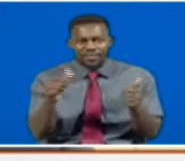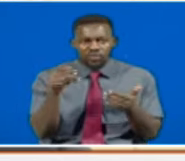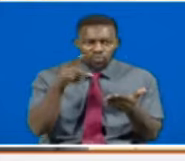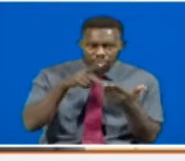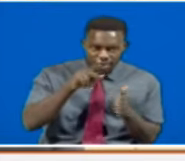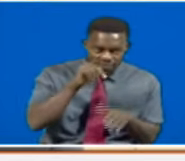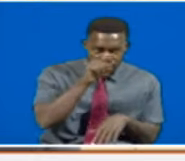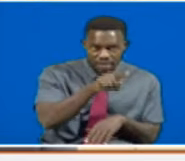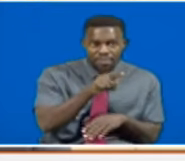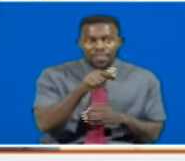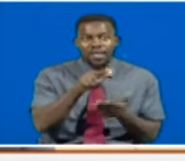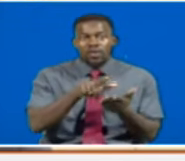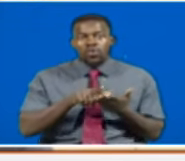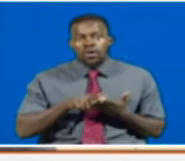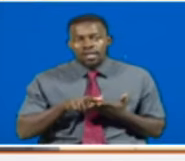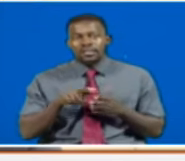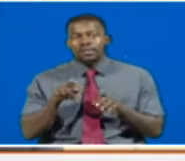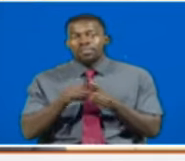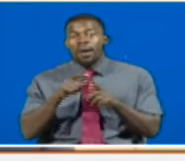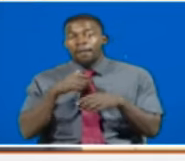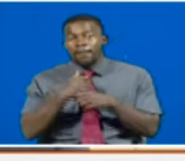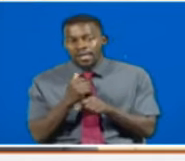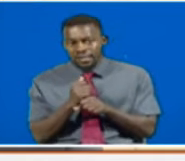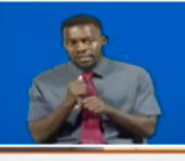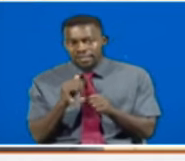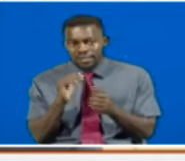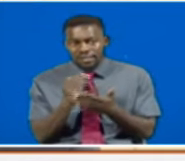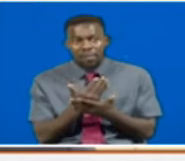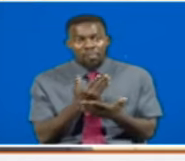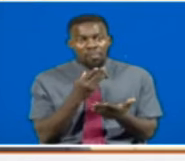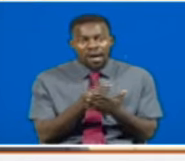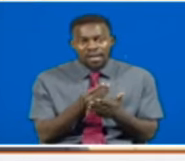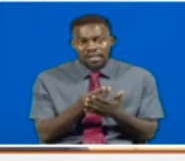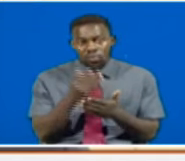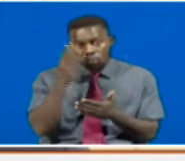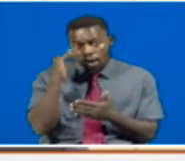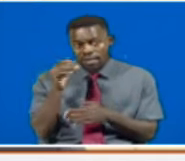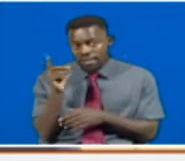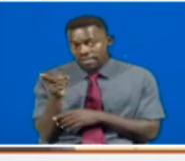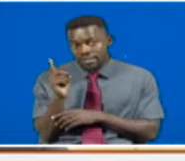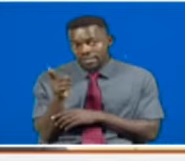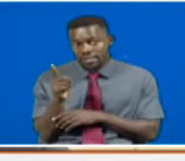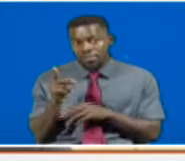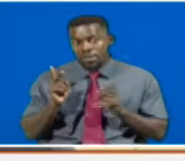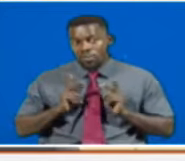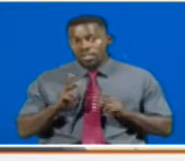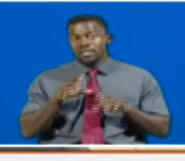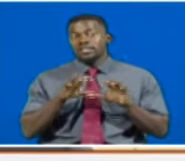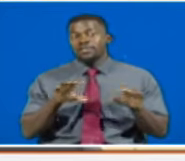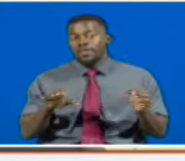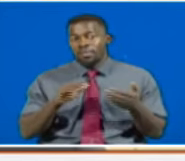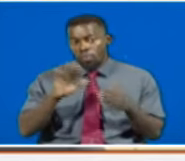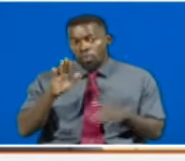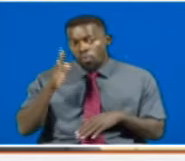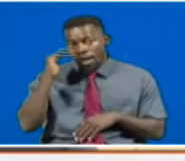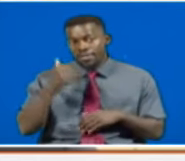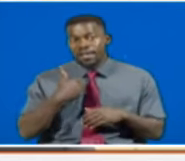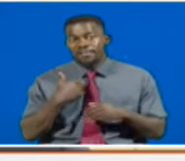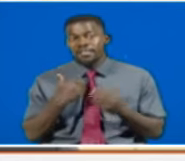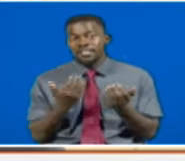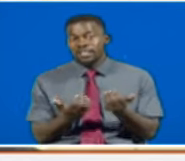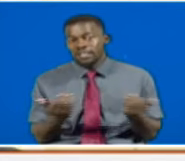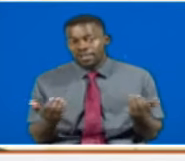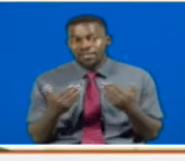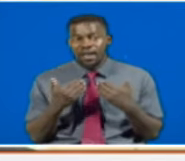actually make some payment to these guarantors. These guarantors are suffering. Remember their parents. Remember they have kids in school.